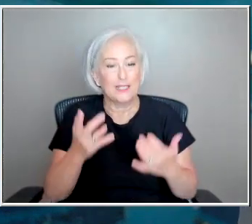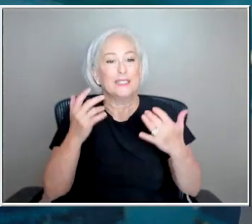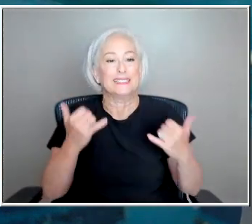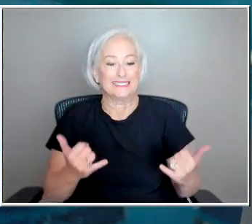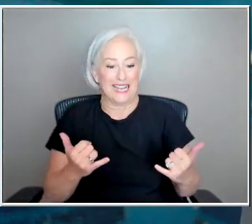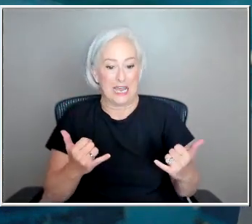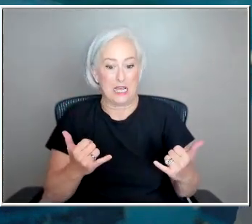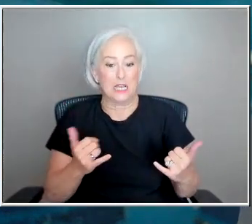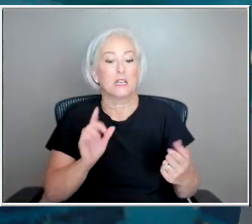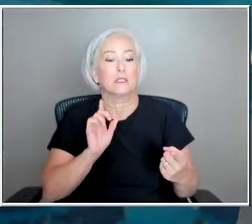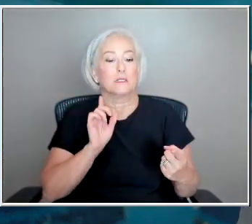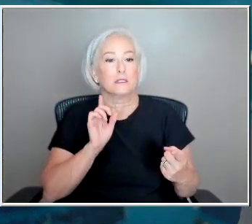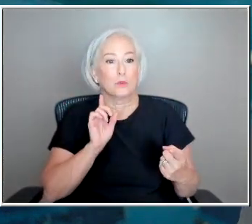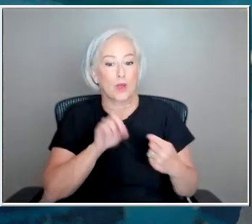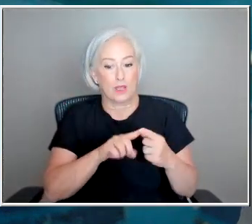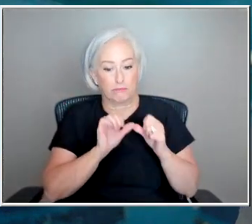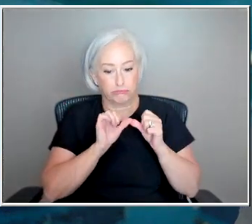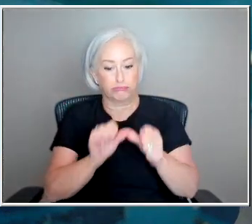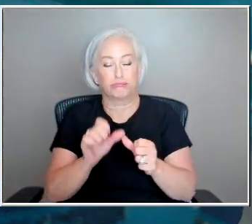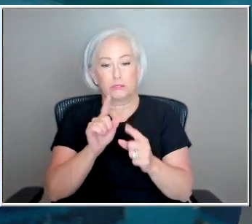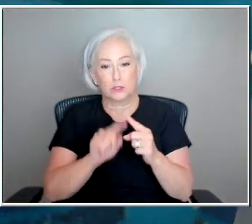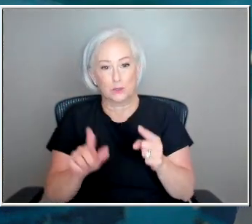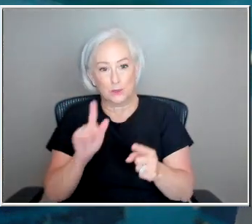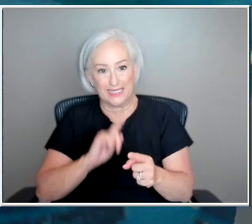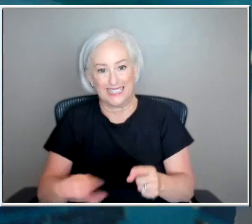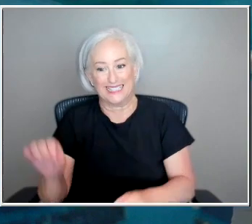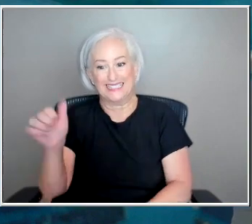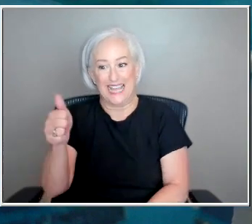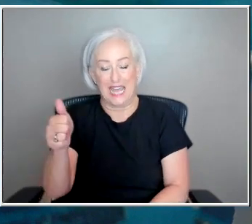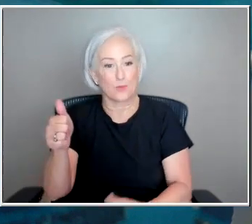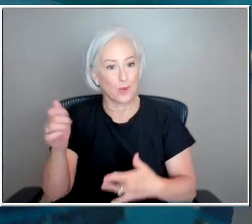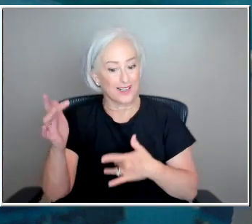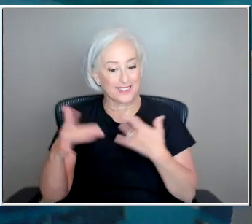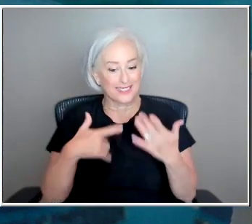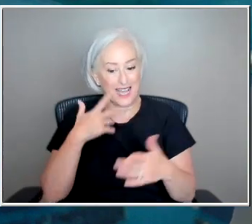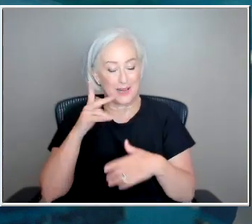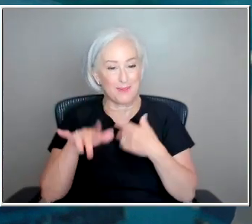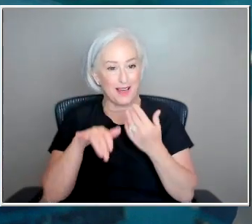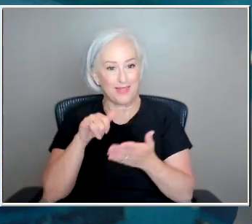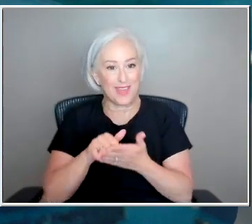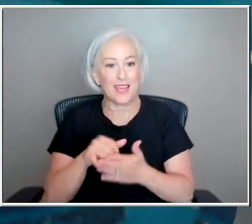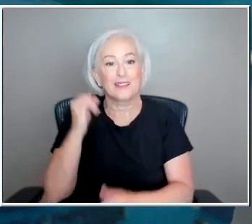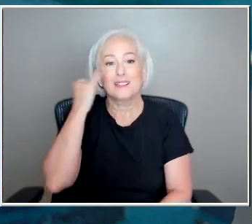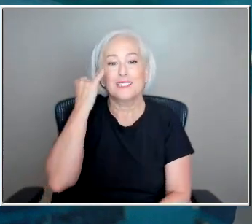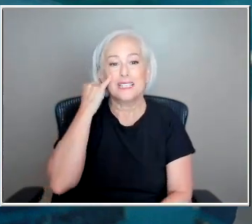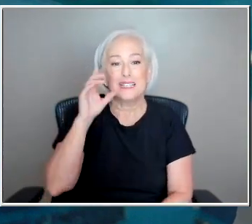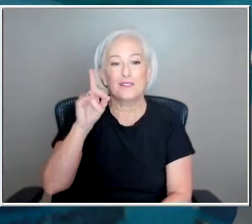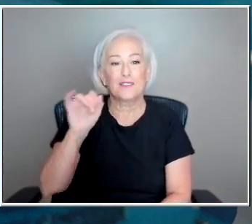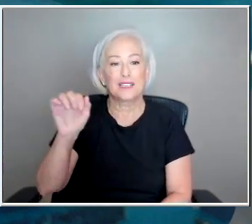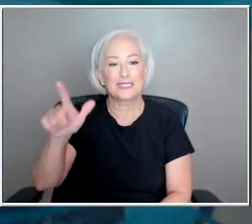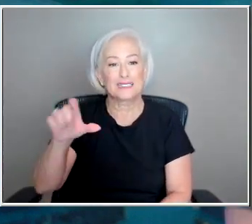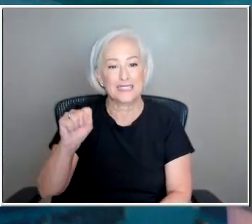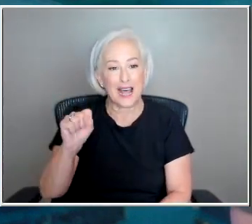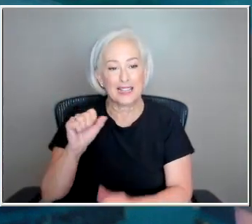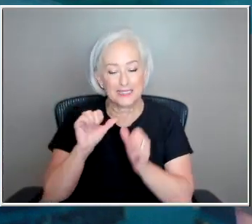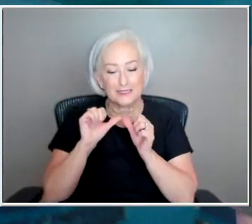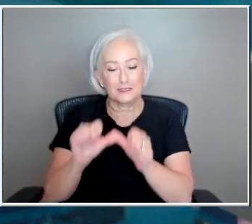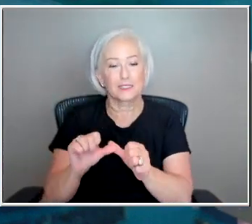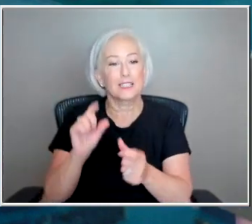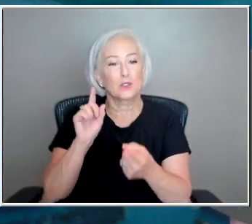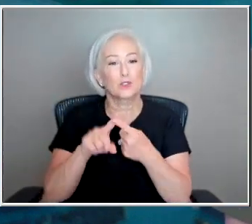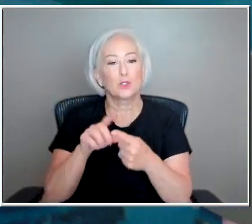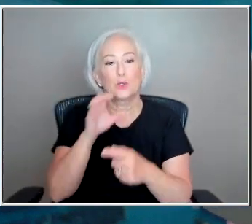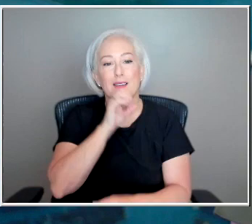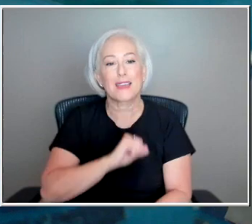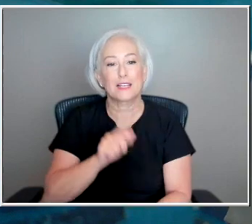we're excited about. And then kids like Dallas, if she were to stay with us until 10, they would go to wherever they want. It could